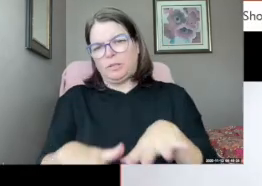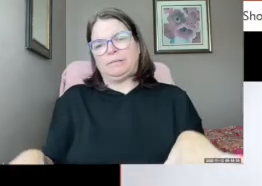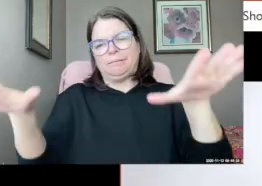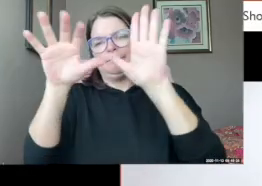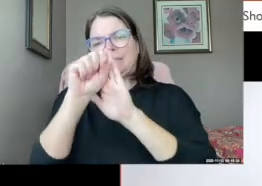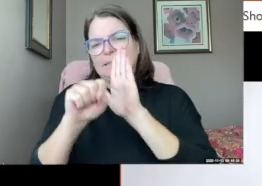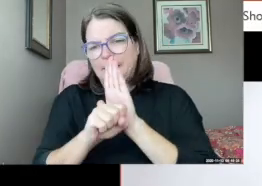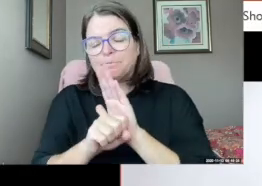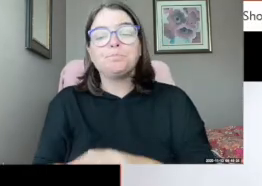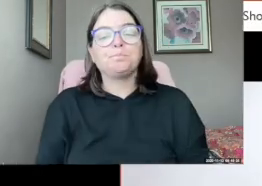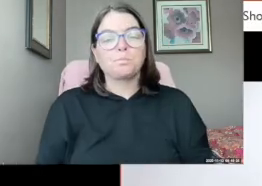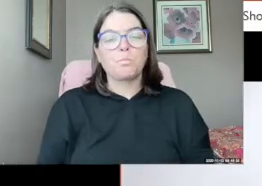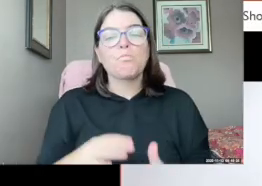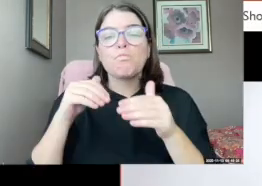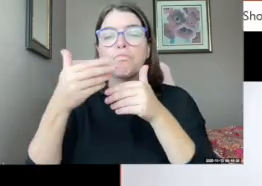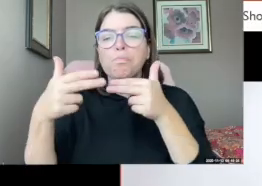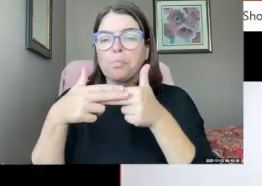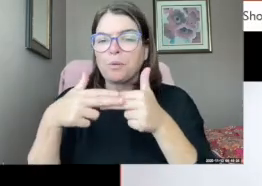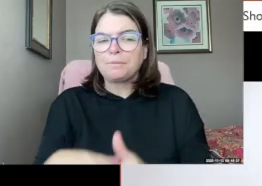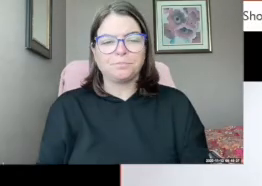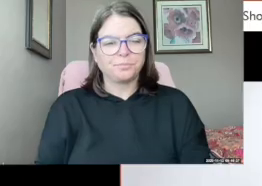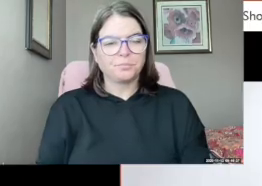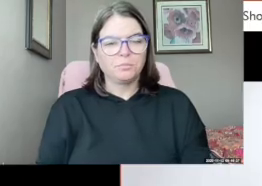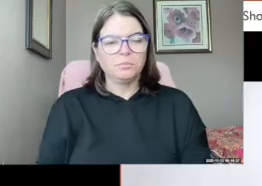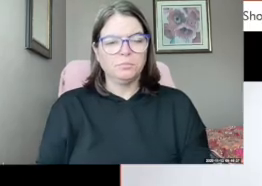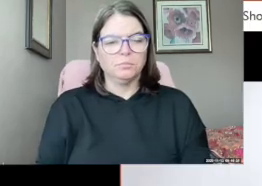state. Next slide.